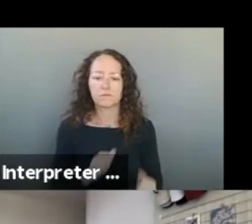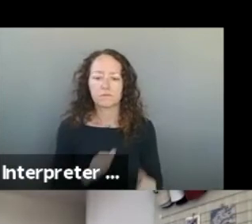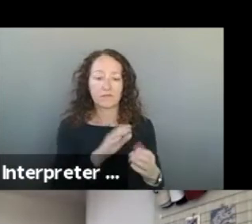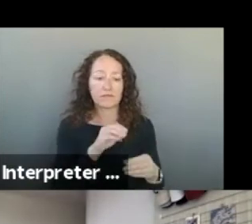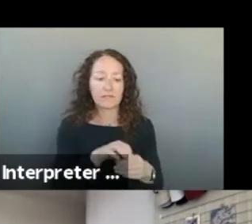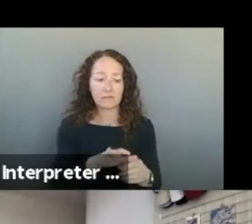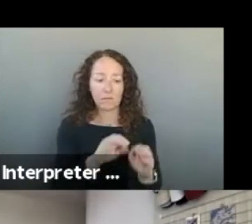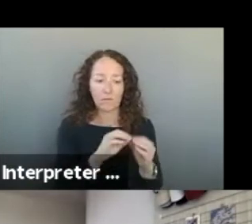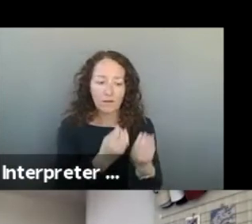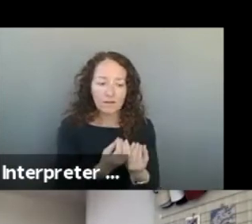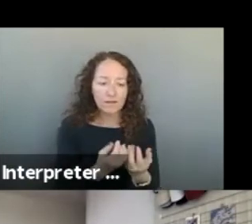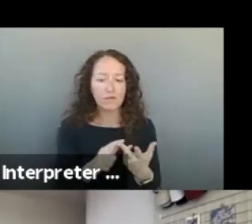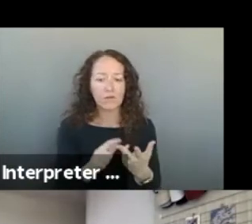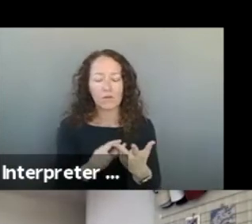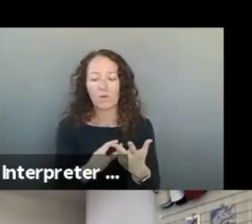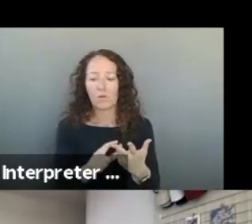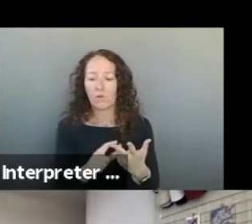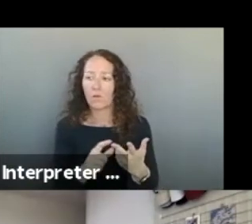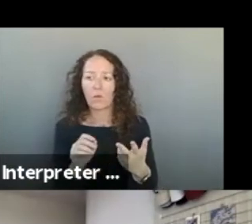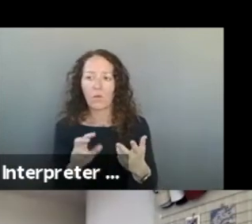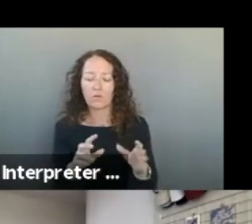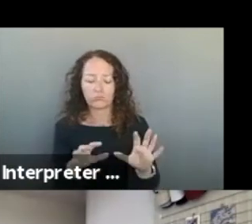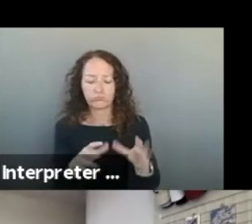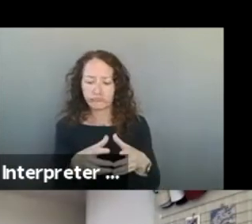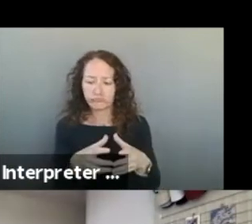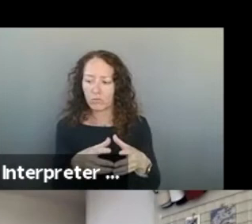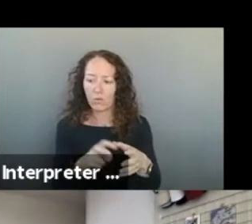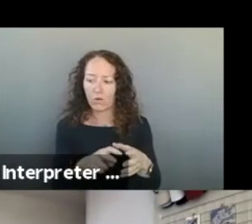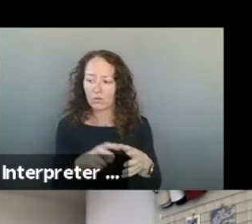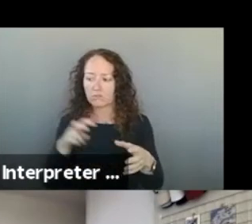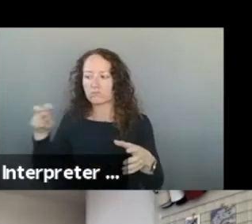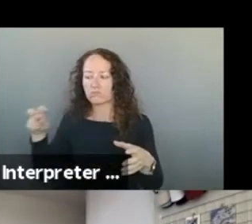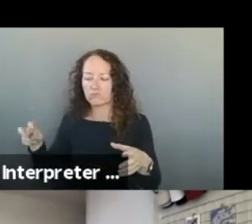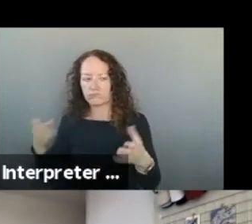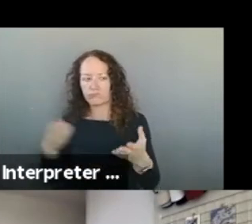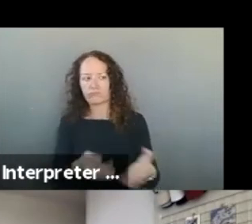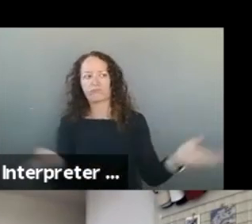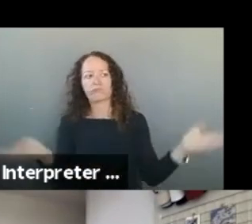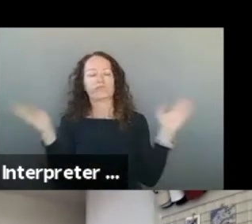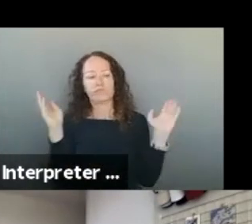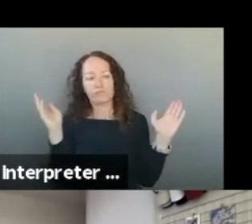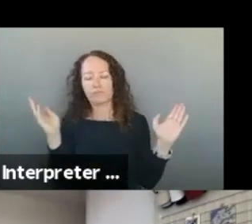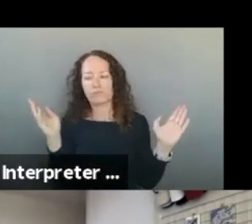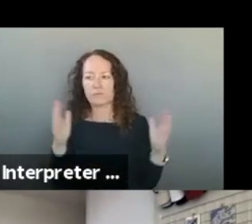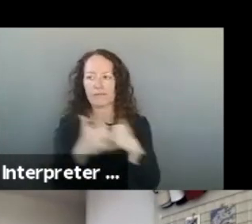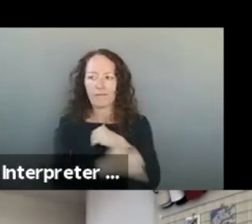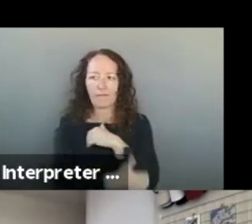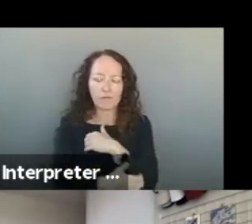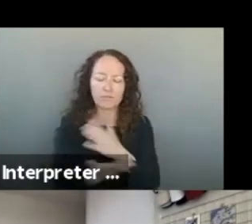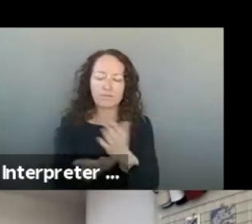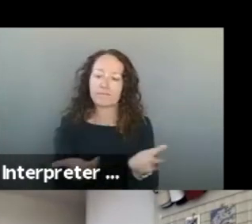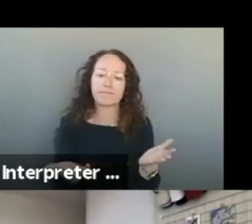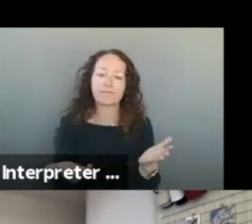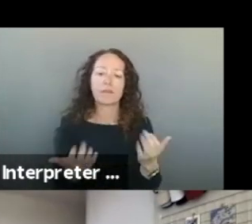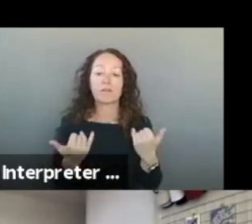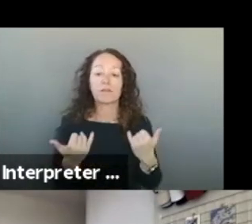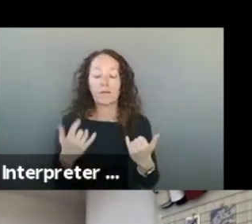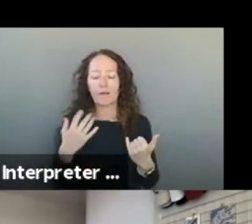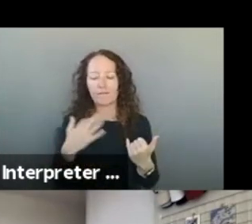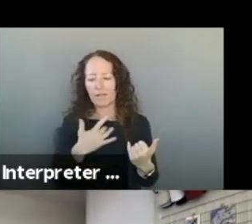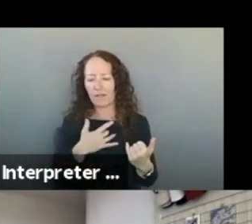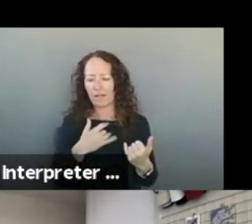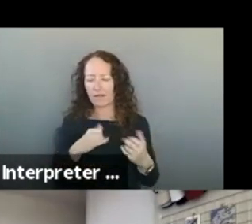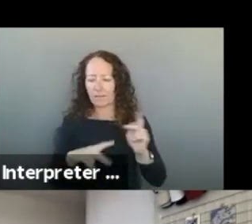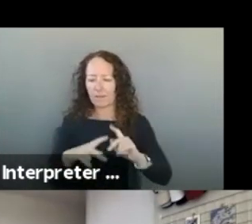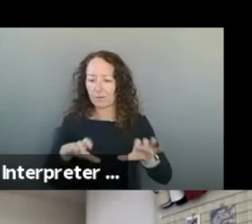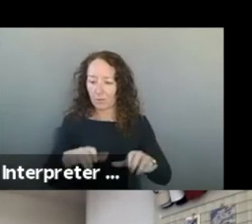scale? I think one of the things that's missing right now is people who have actually done this work aren't the one making the policies, writing the